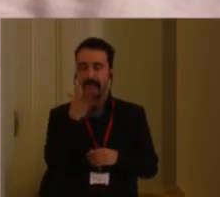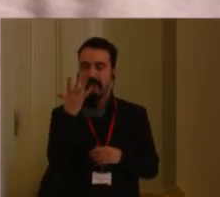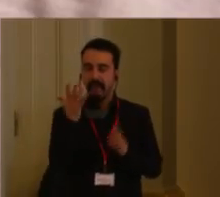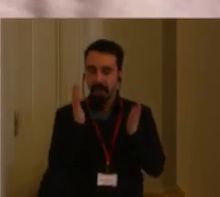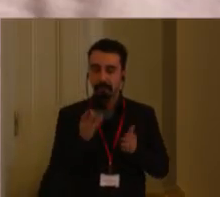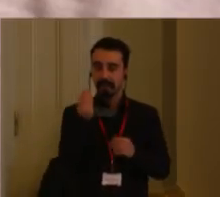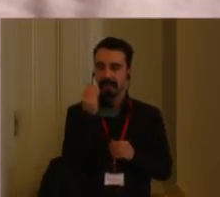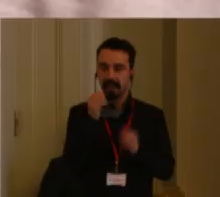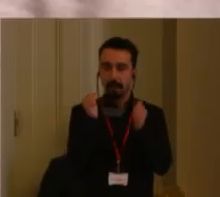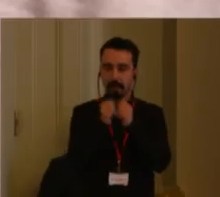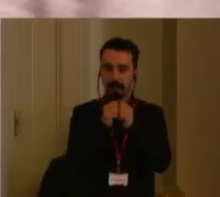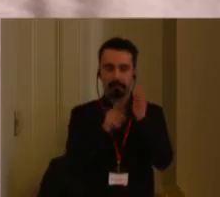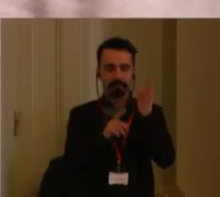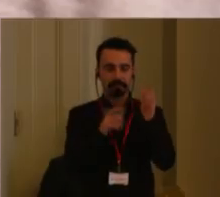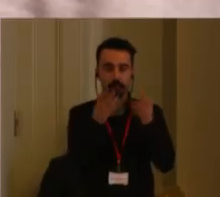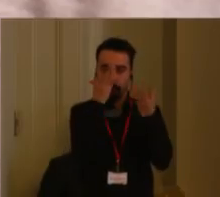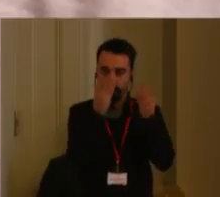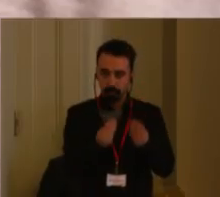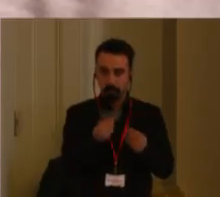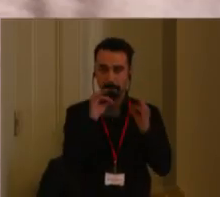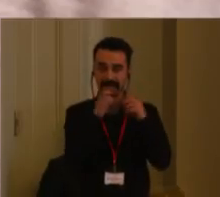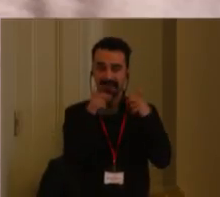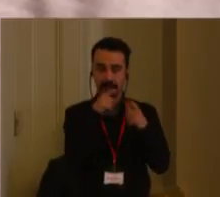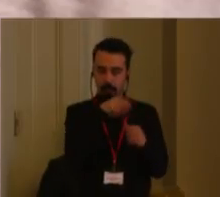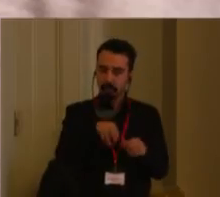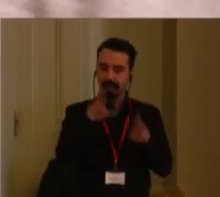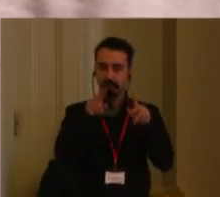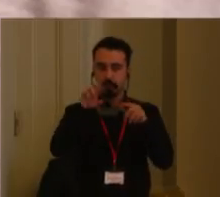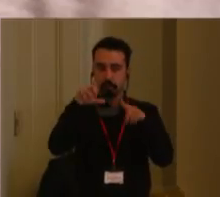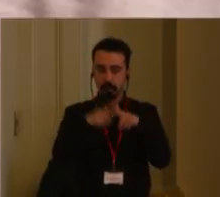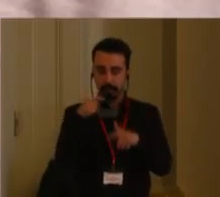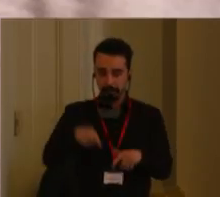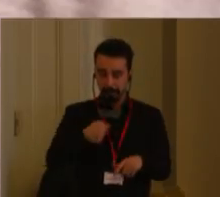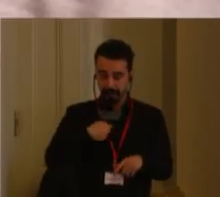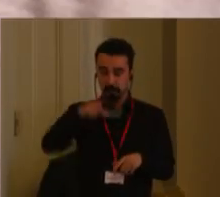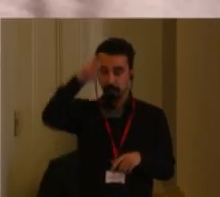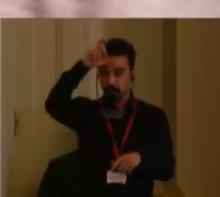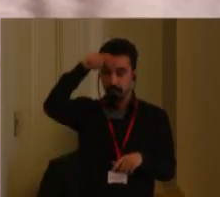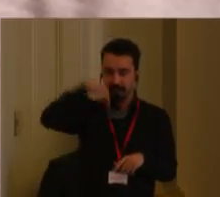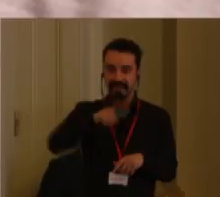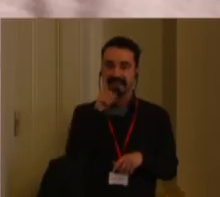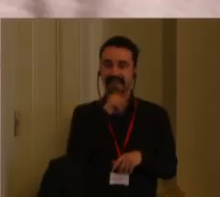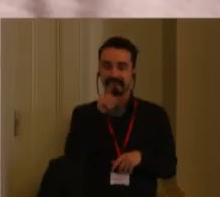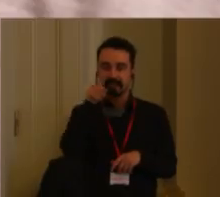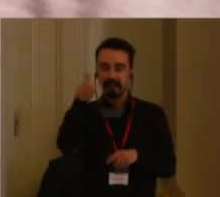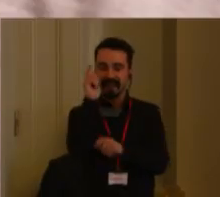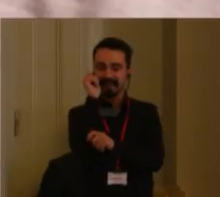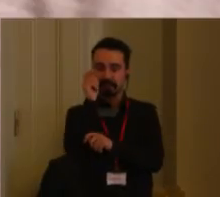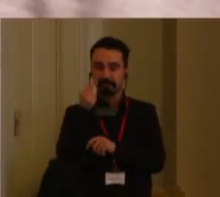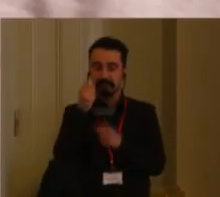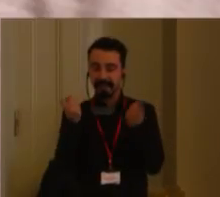that. We, the British government's representatives in Turkey, are guests here, like the